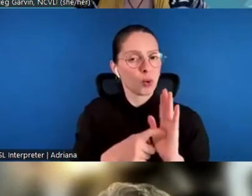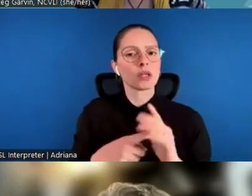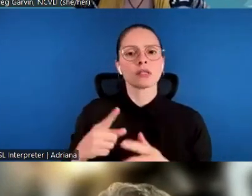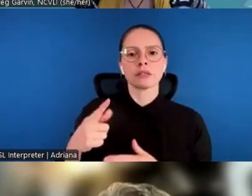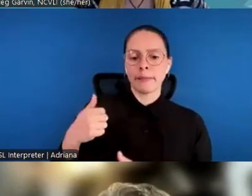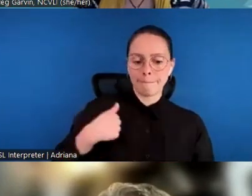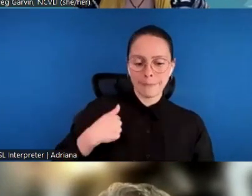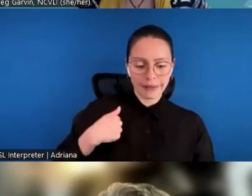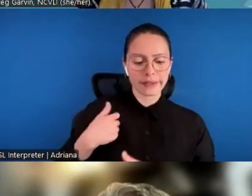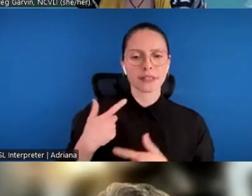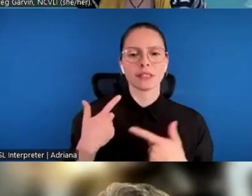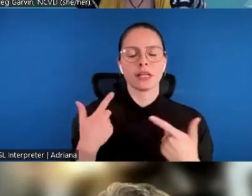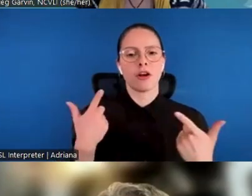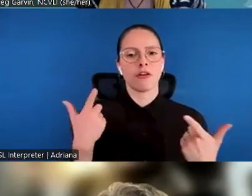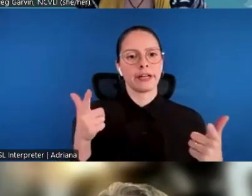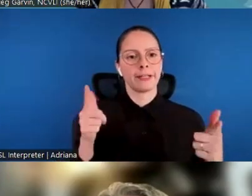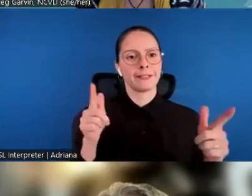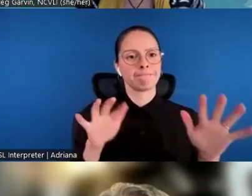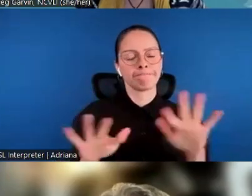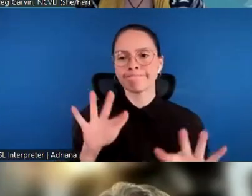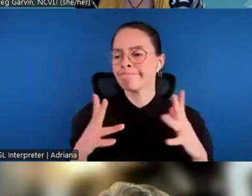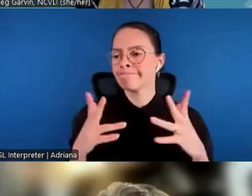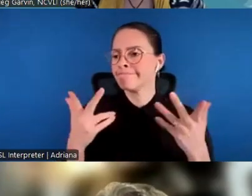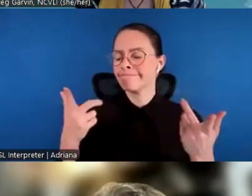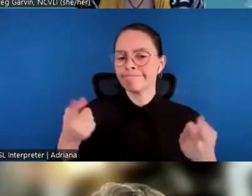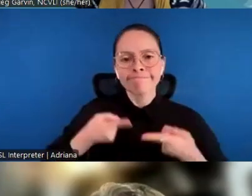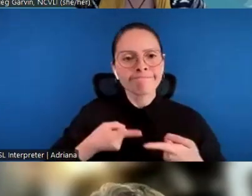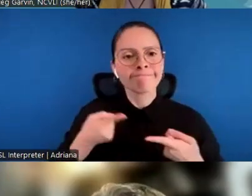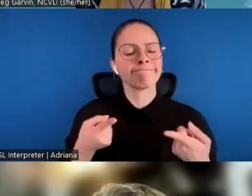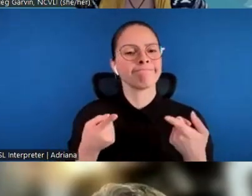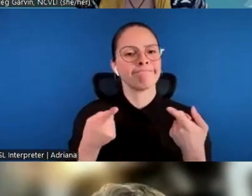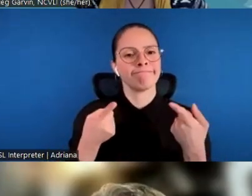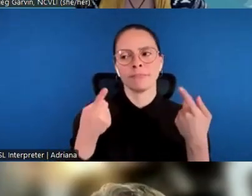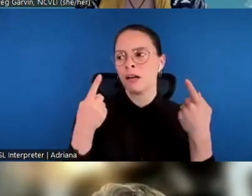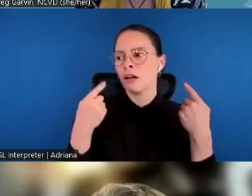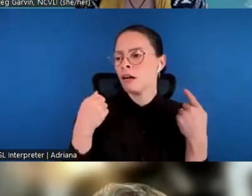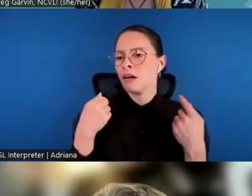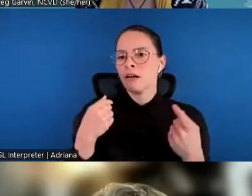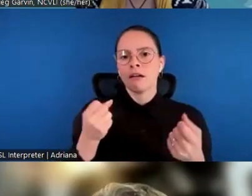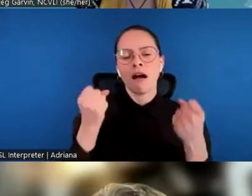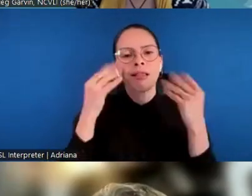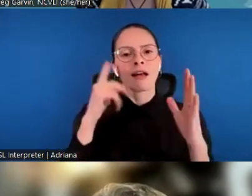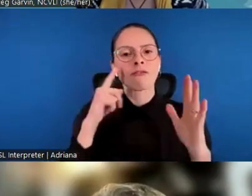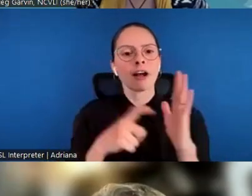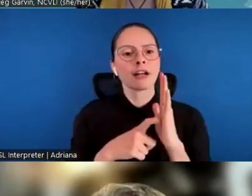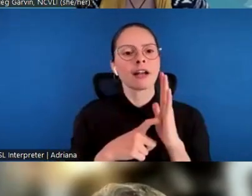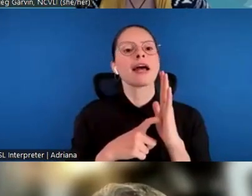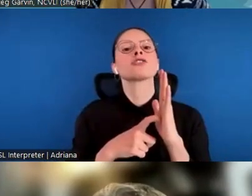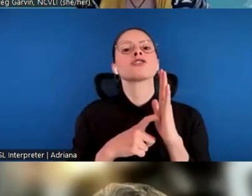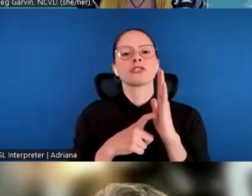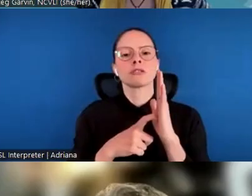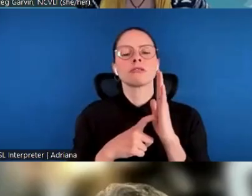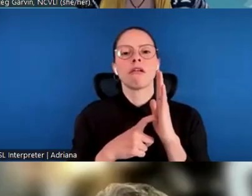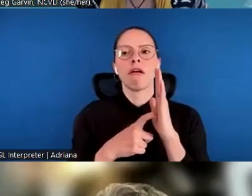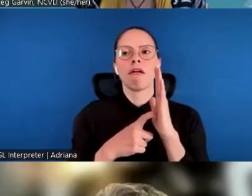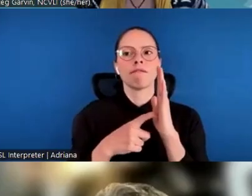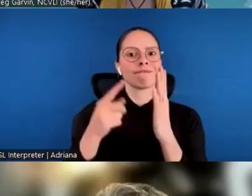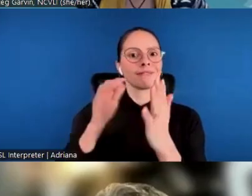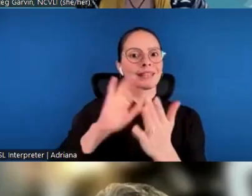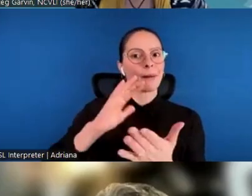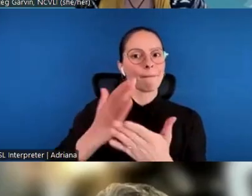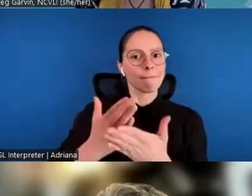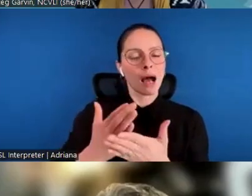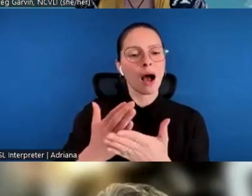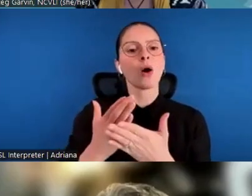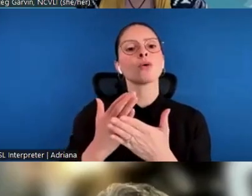was grappling with a lot of recognition of the amount of